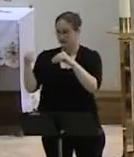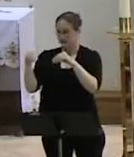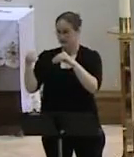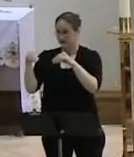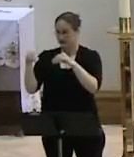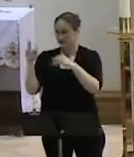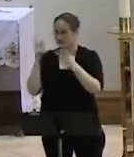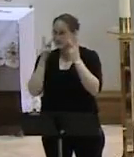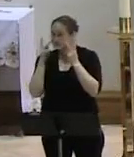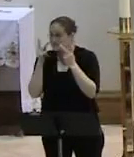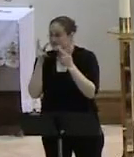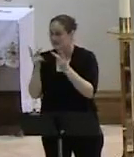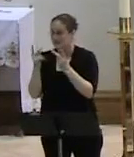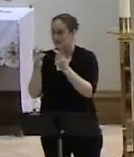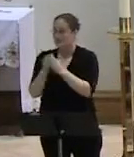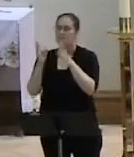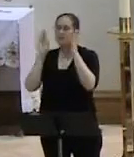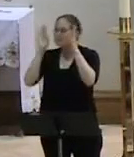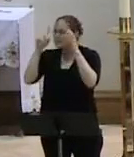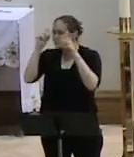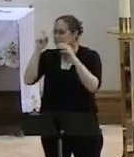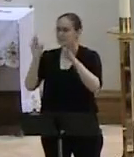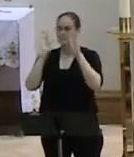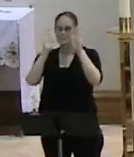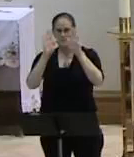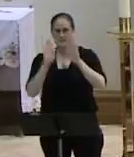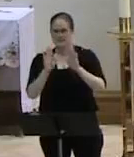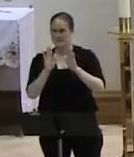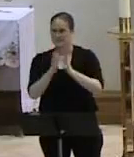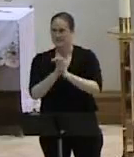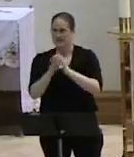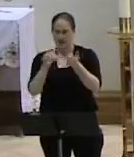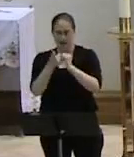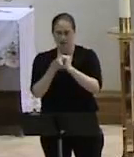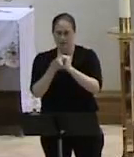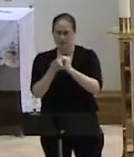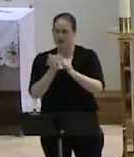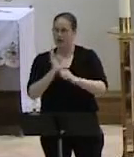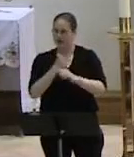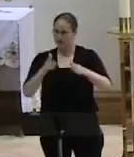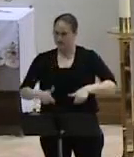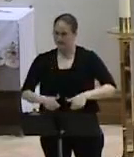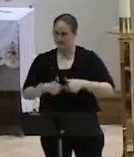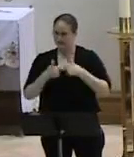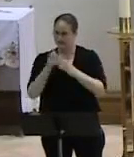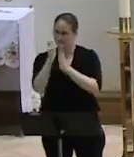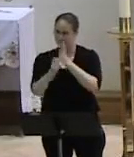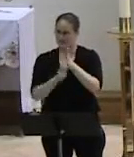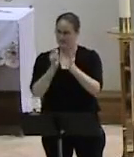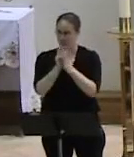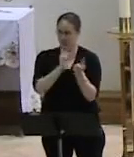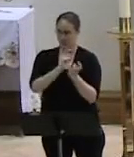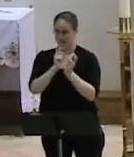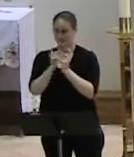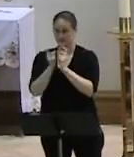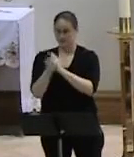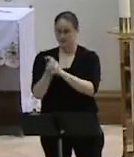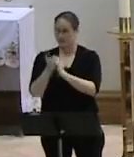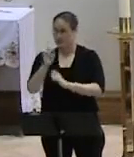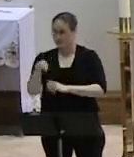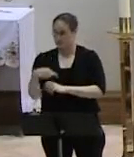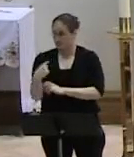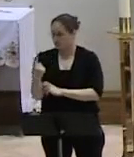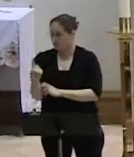say it all the time, it's incredible how wise all of you get within 1 year's time. When you're out on your